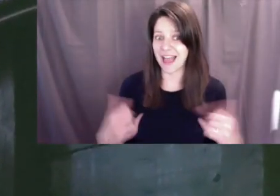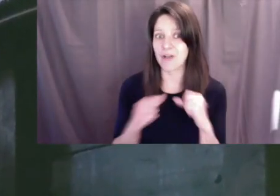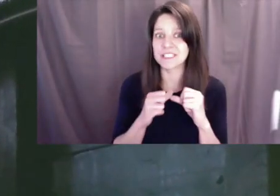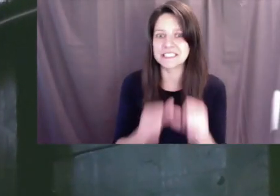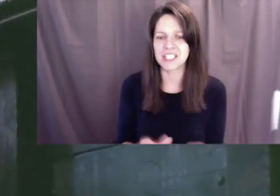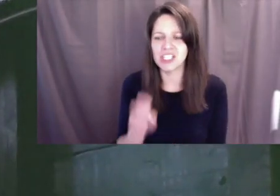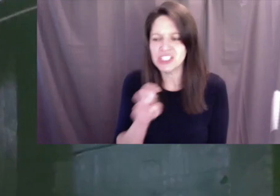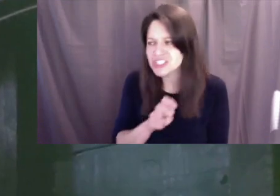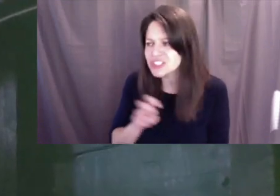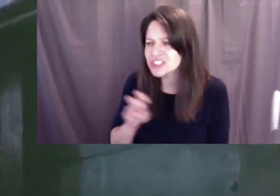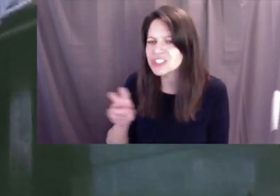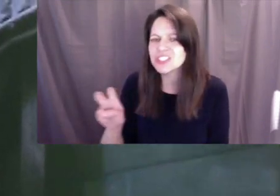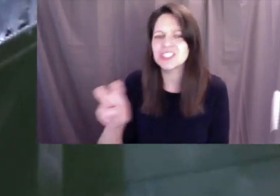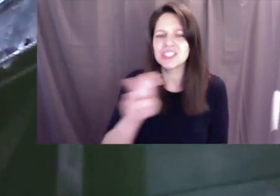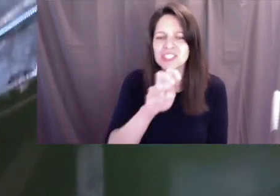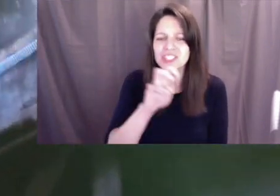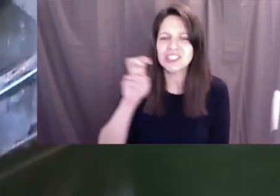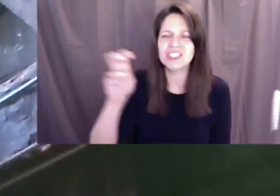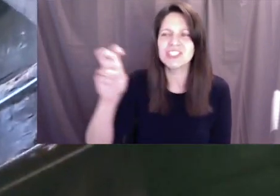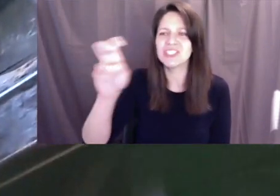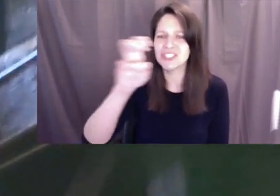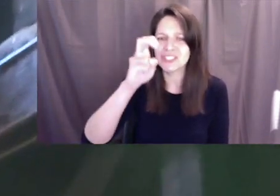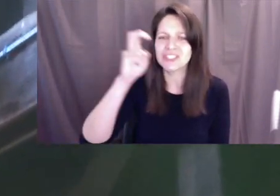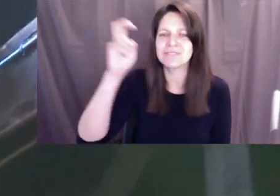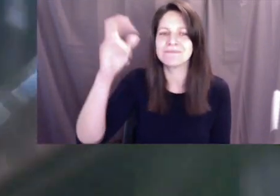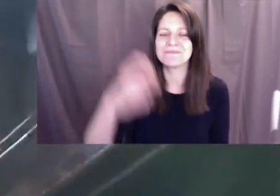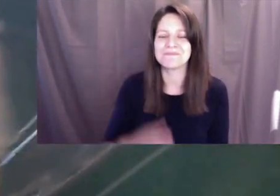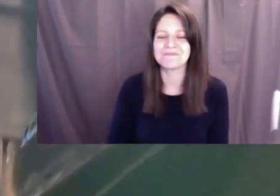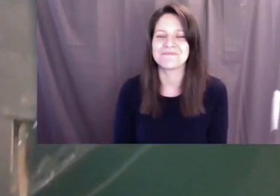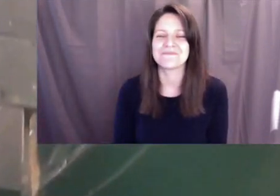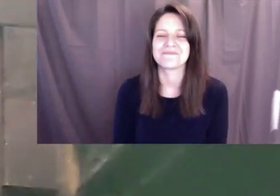And we continue on our journey up.